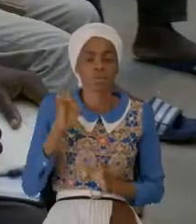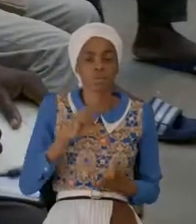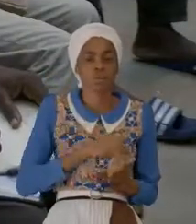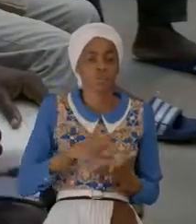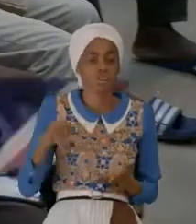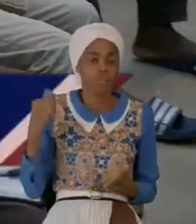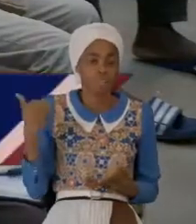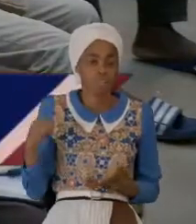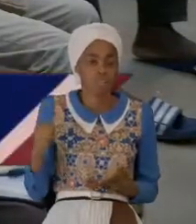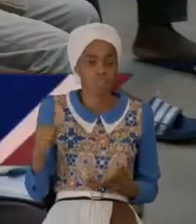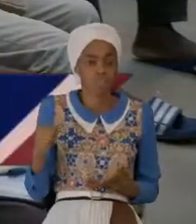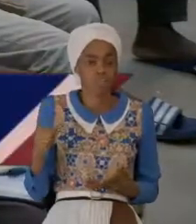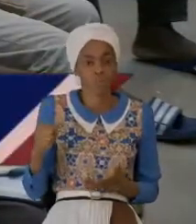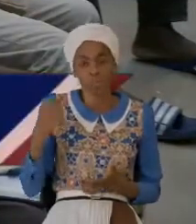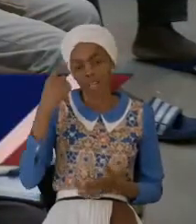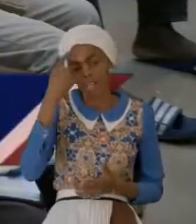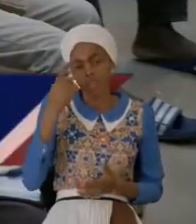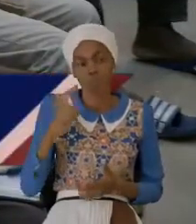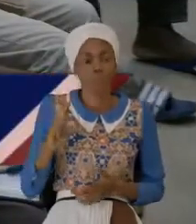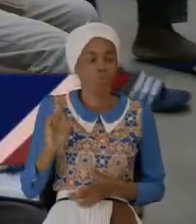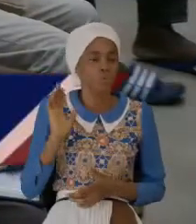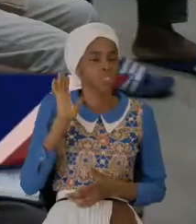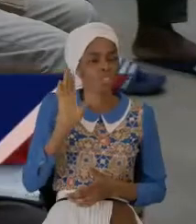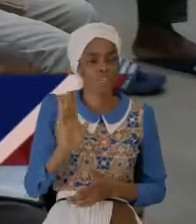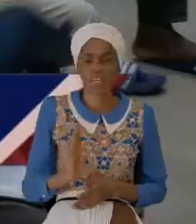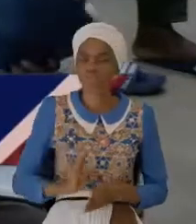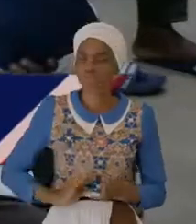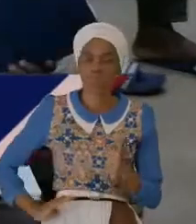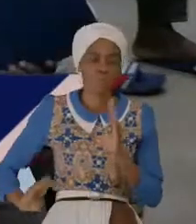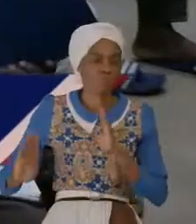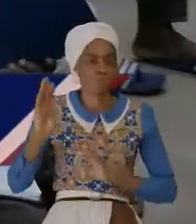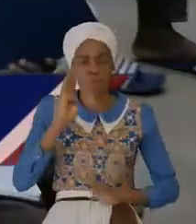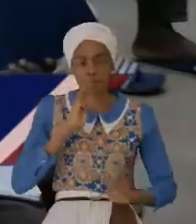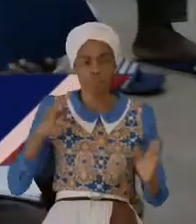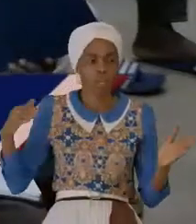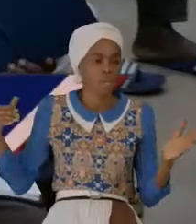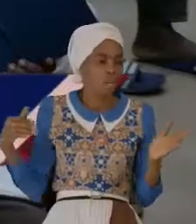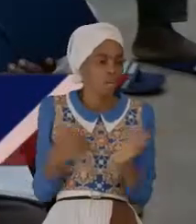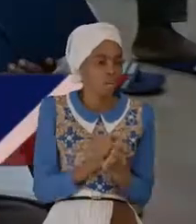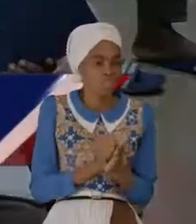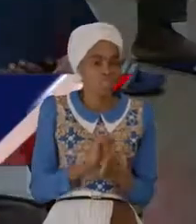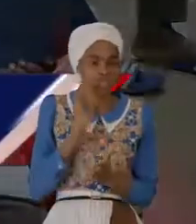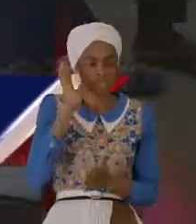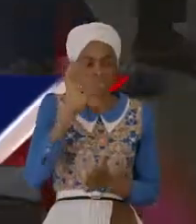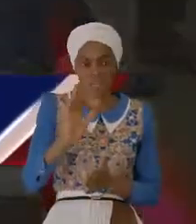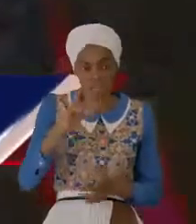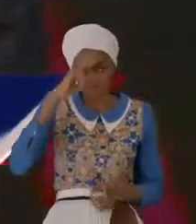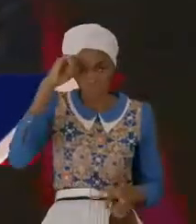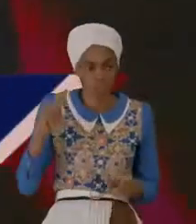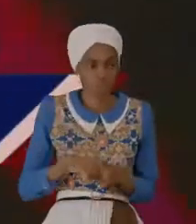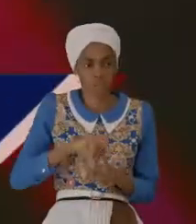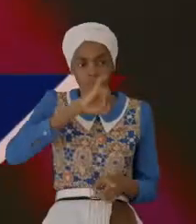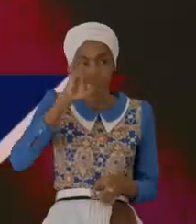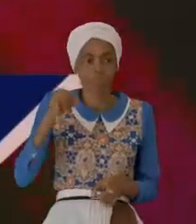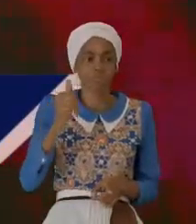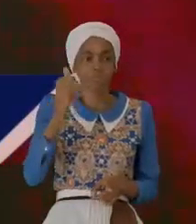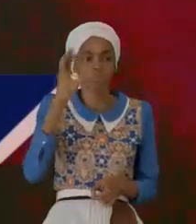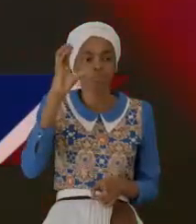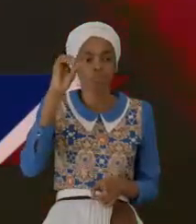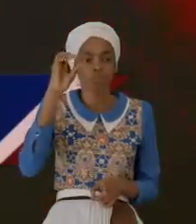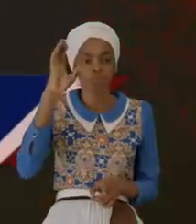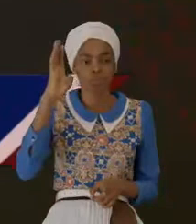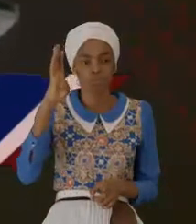it says for thy violence against thy brother Jacob shame